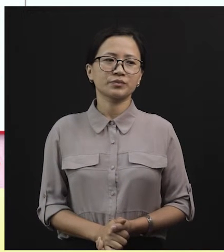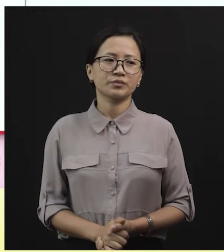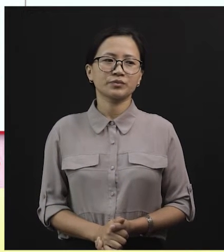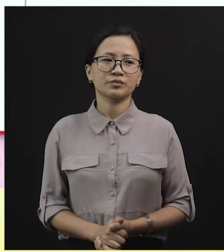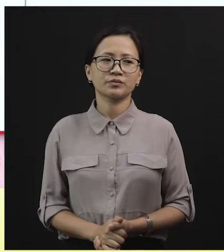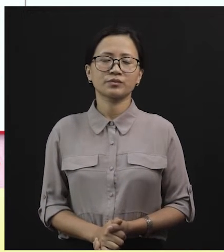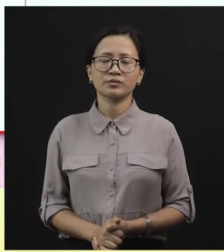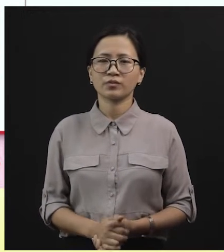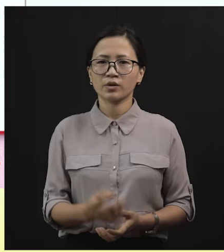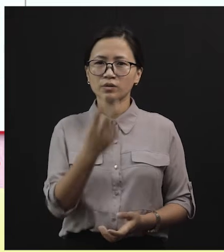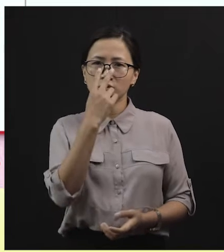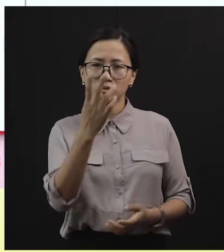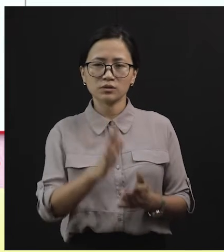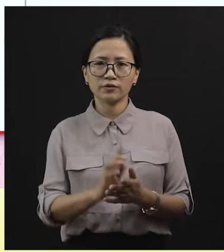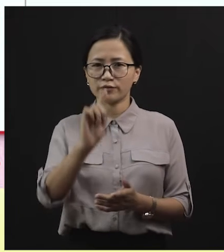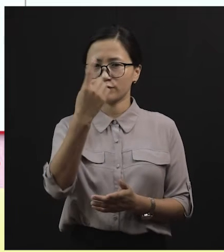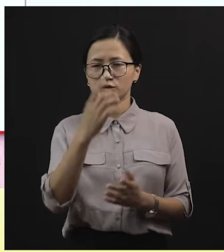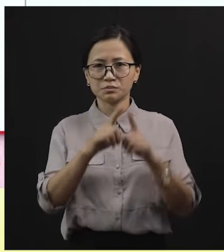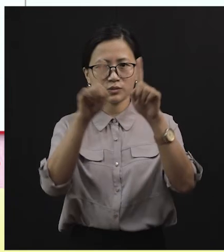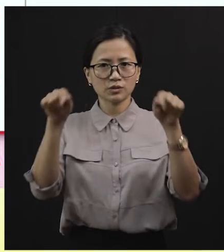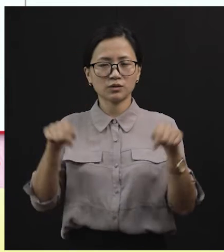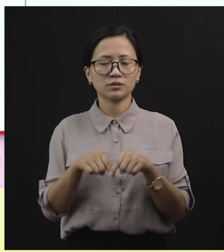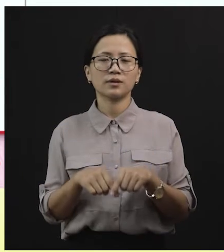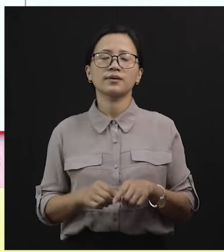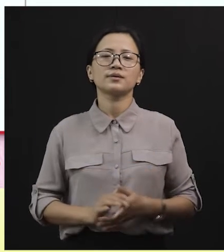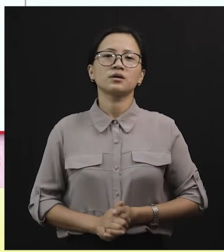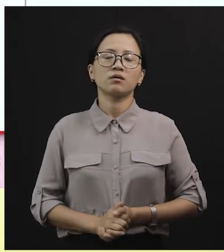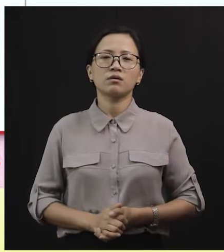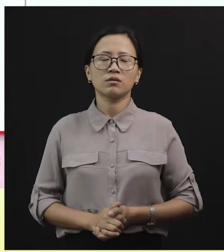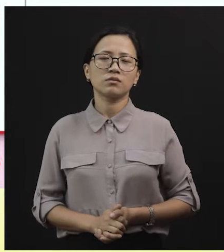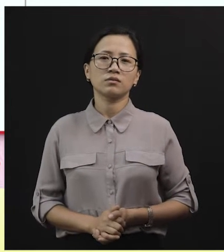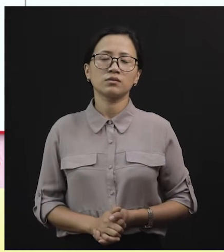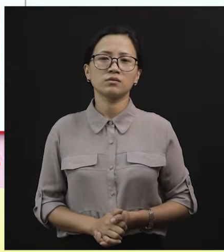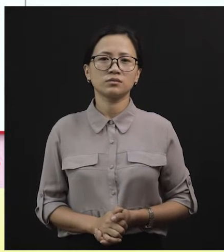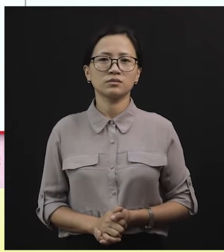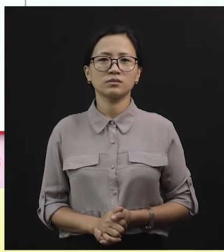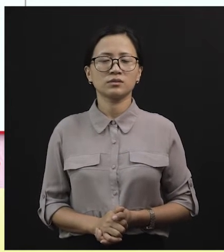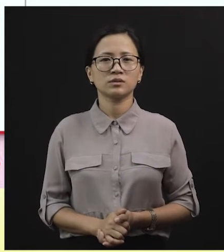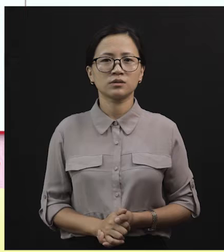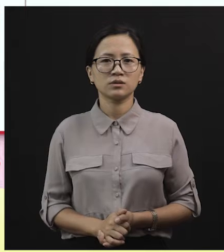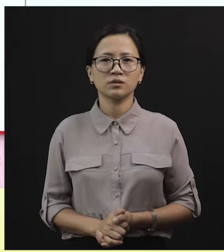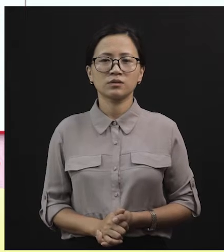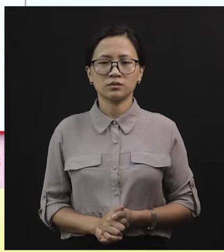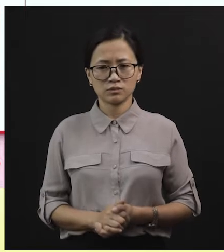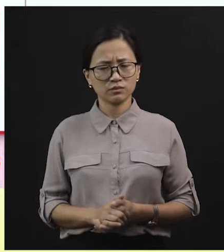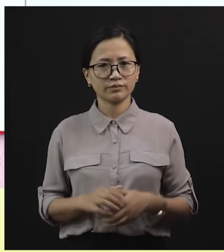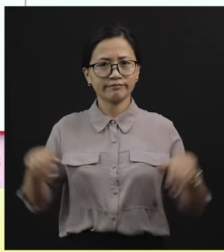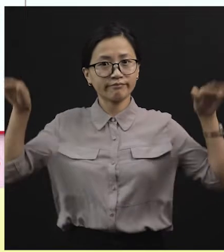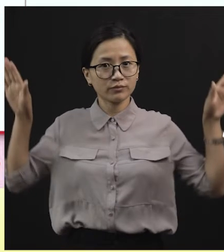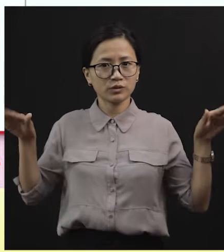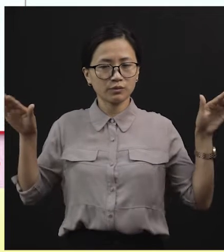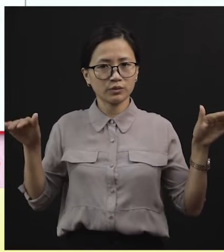Here is a picture of a bird. The first picture, can you see this? This is a picture of a bird. Is this living